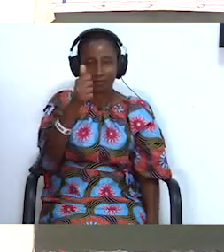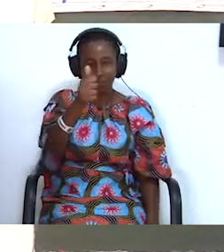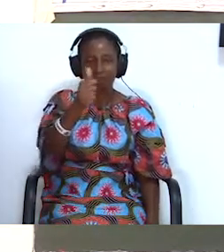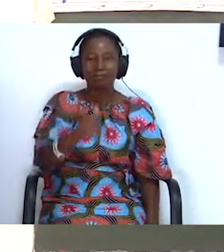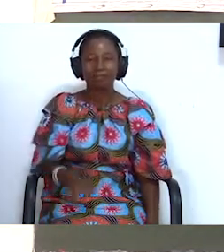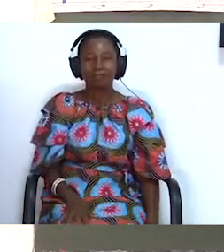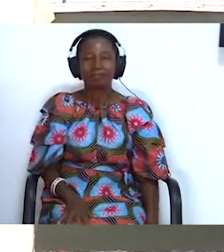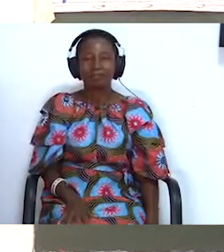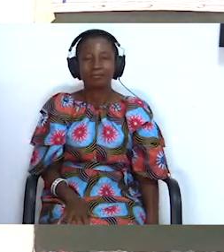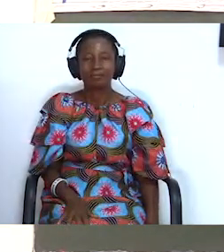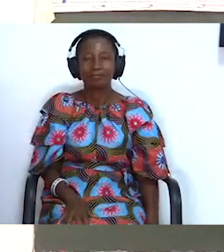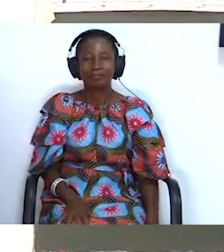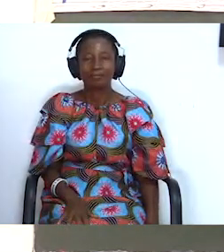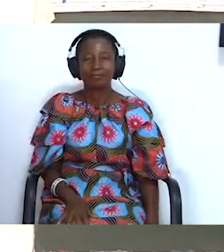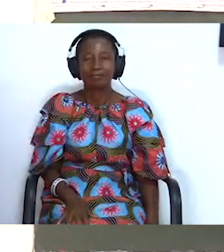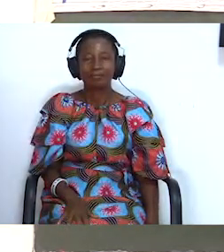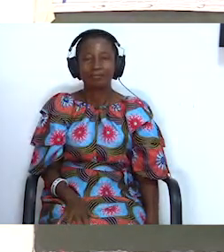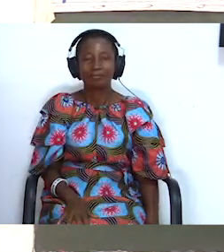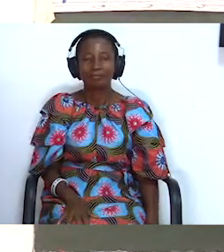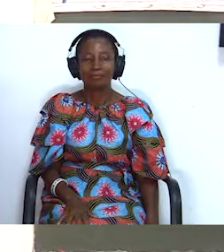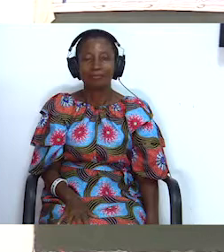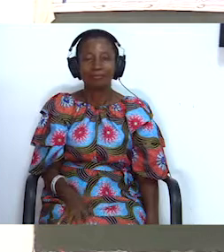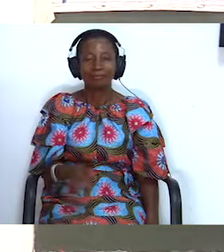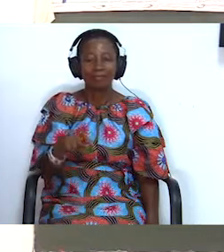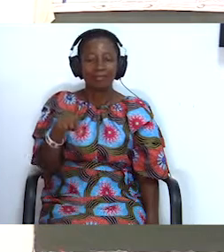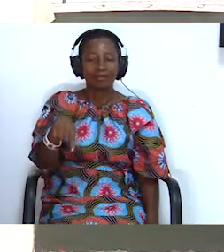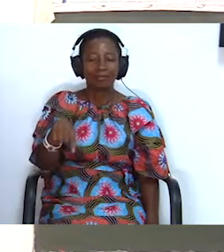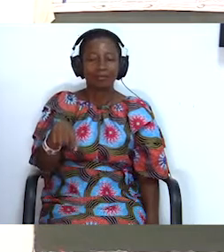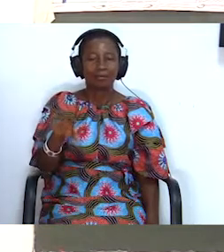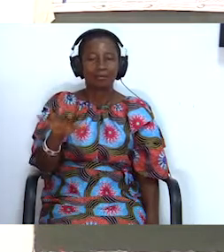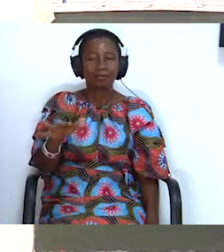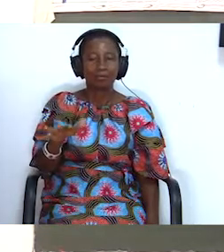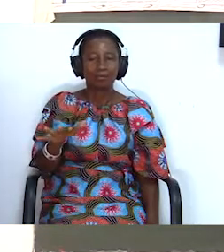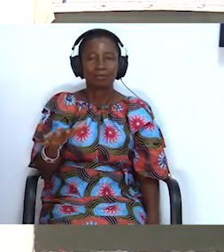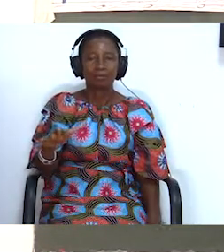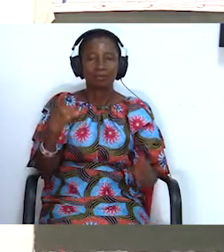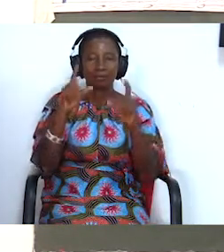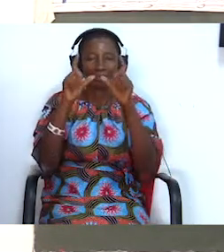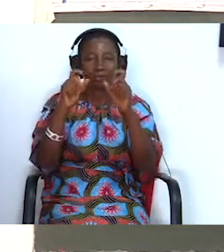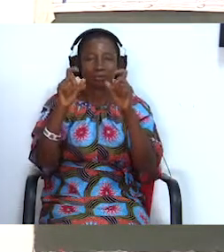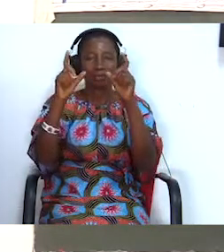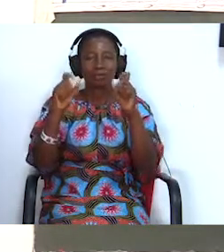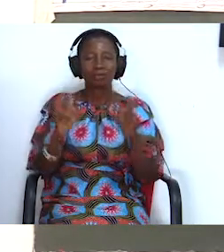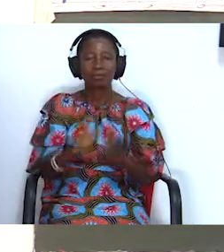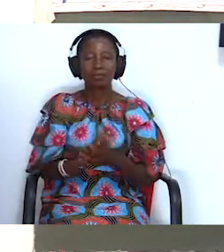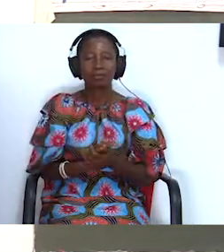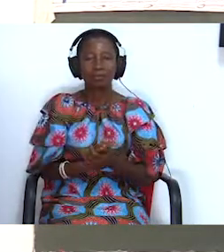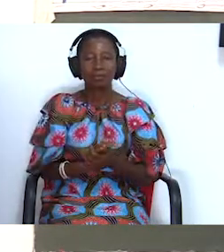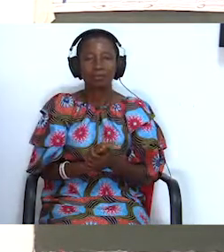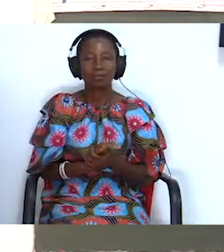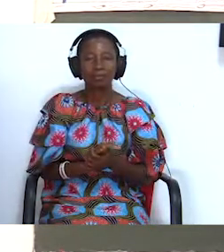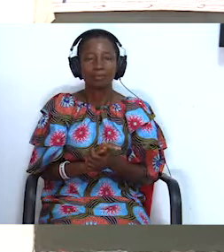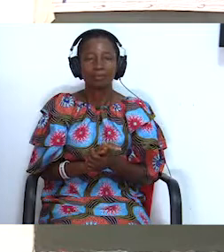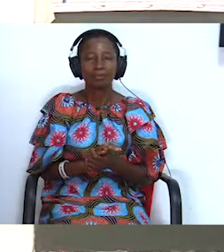what did we say is the sound? Ah. Let's say it together again. Ah. Very